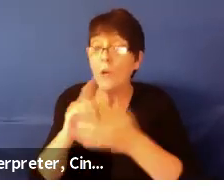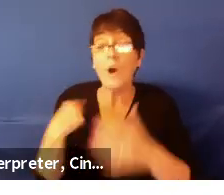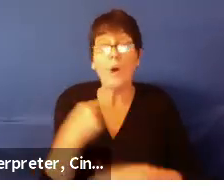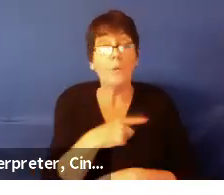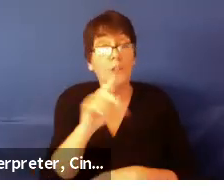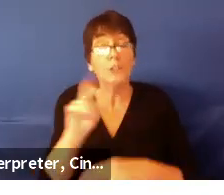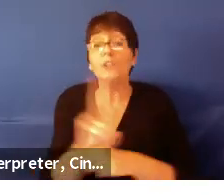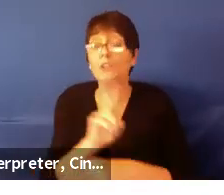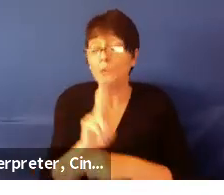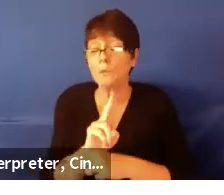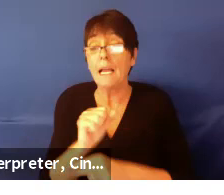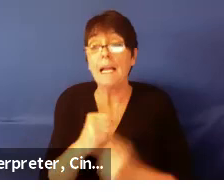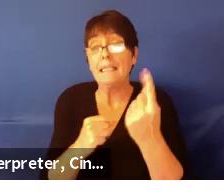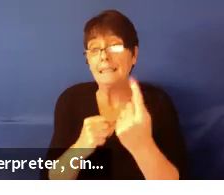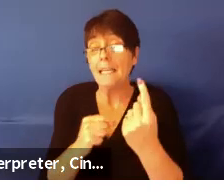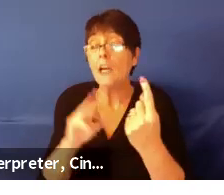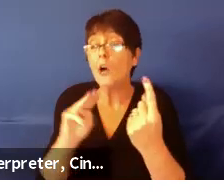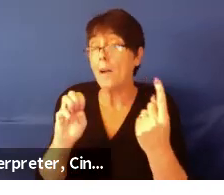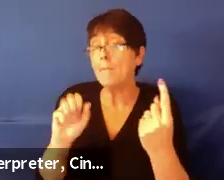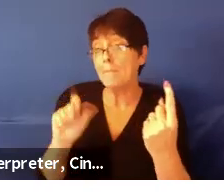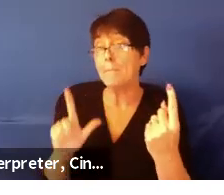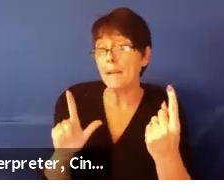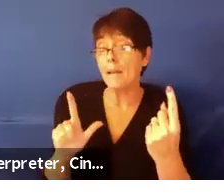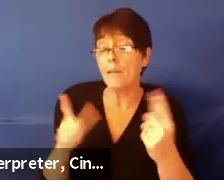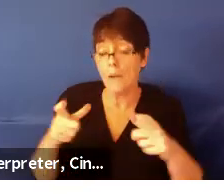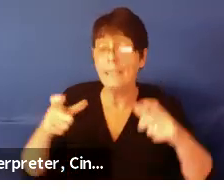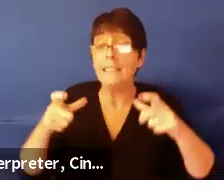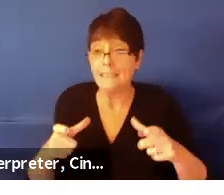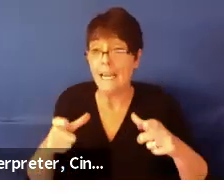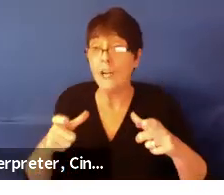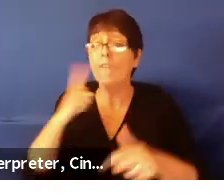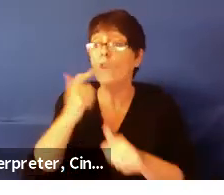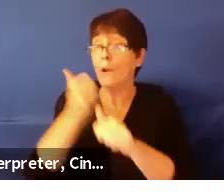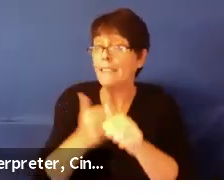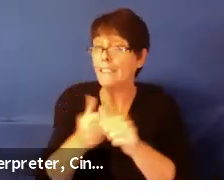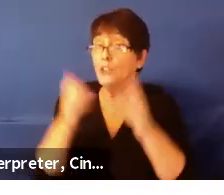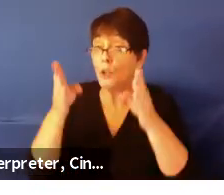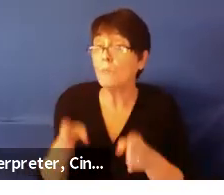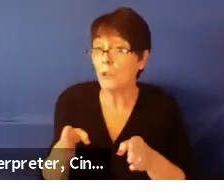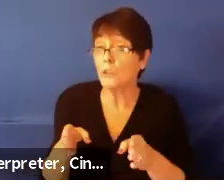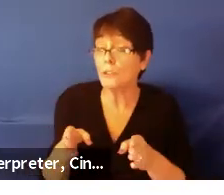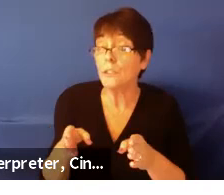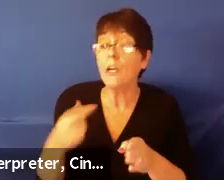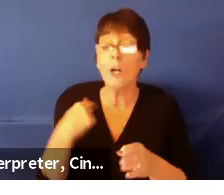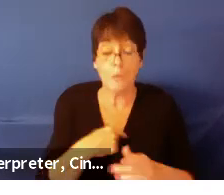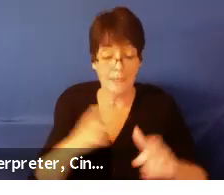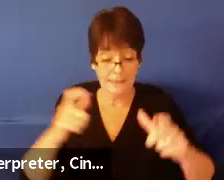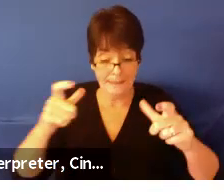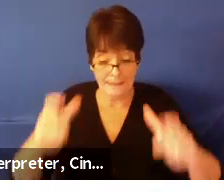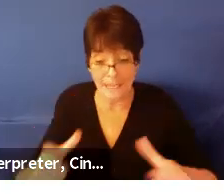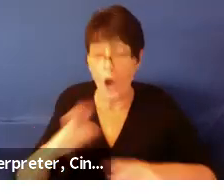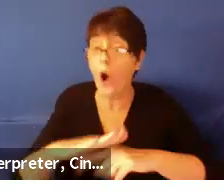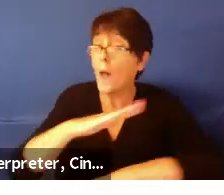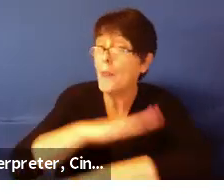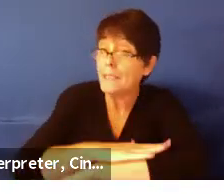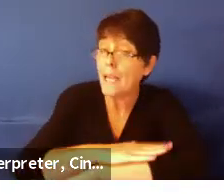using a single meal container for each individual. We set it down either on the table or